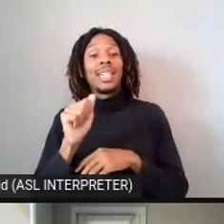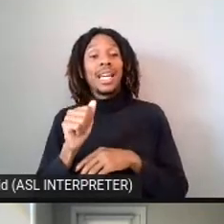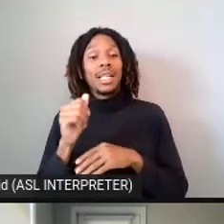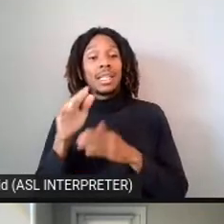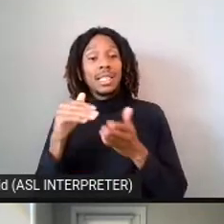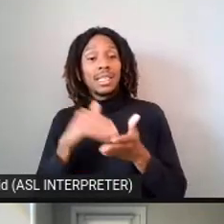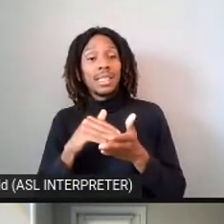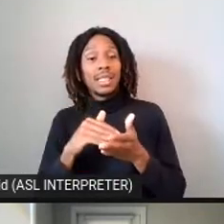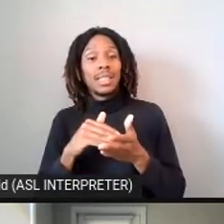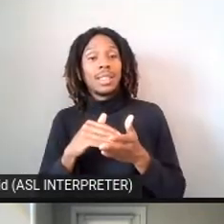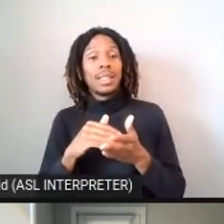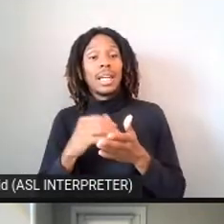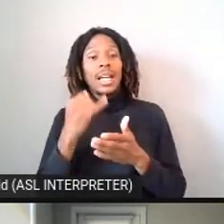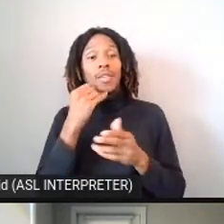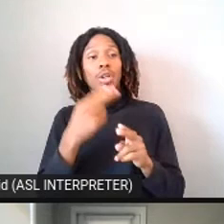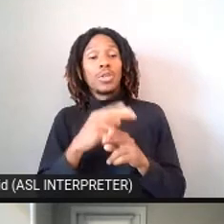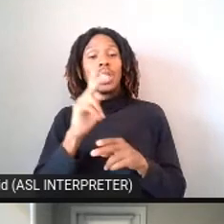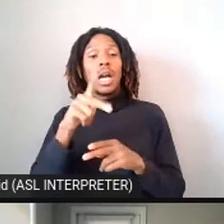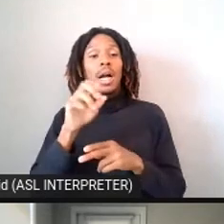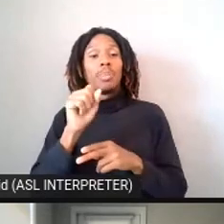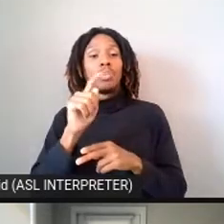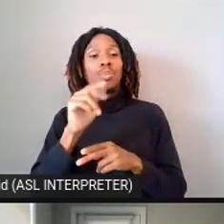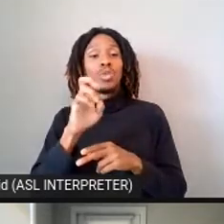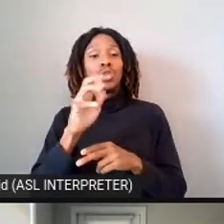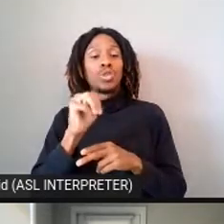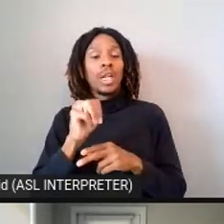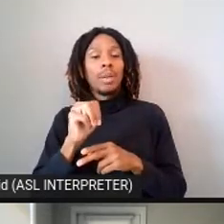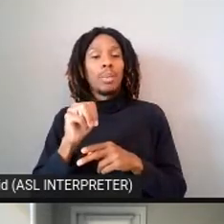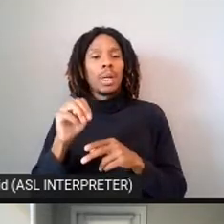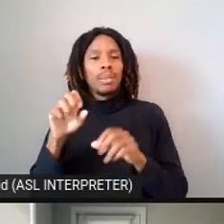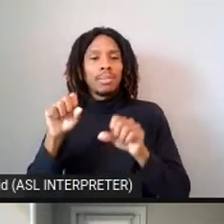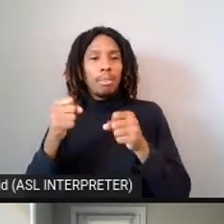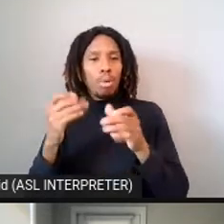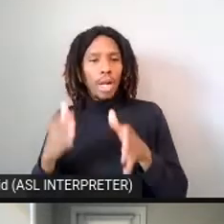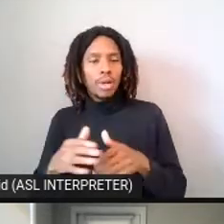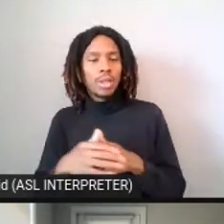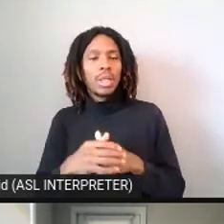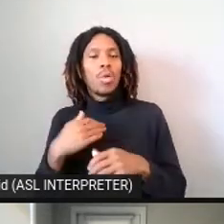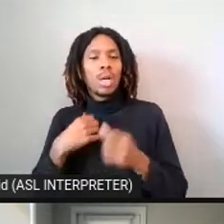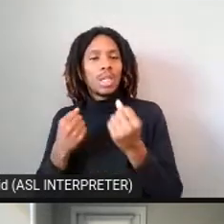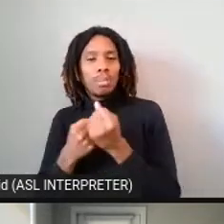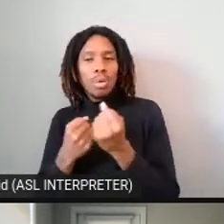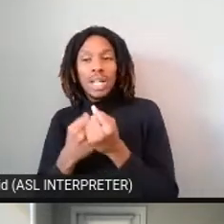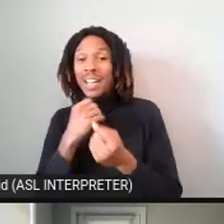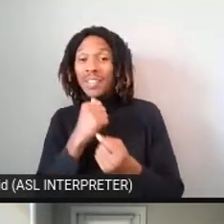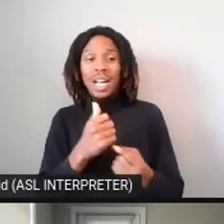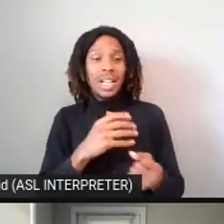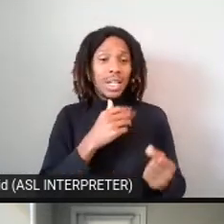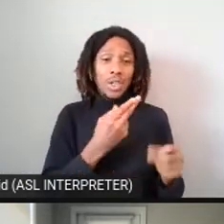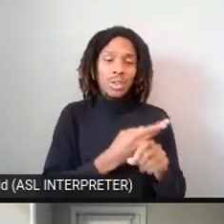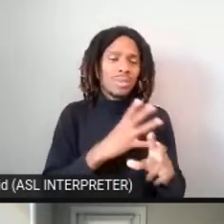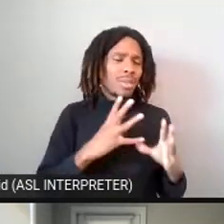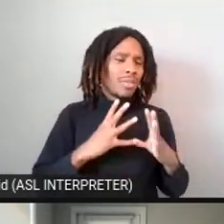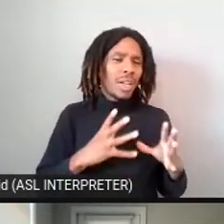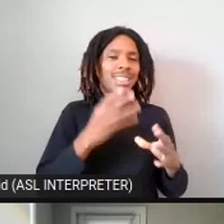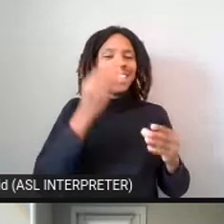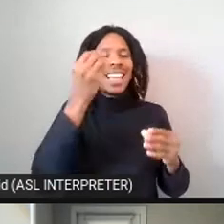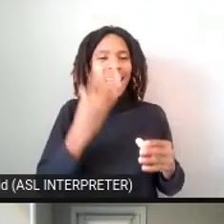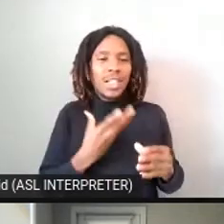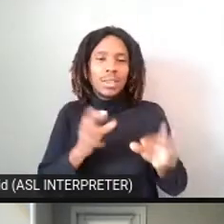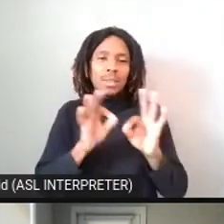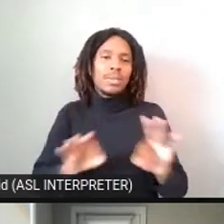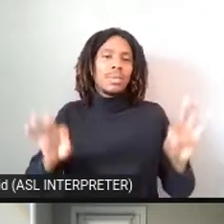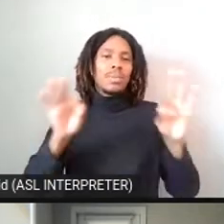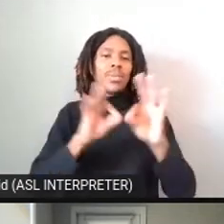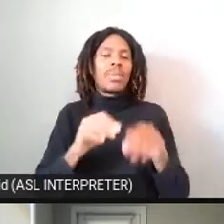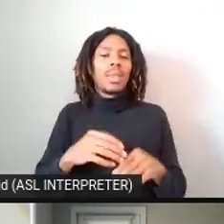if you're using upstream breakers, we support that. If you're not using it, that's also fine. You just need to let us know.